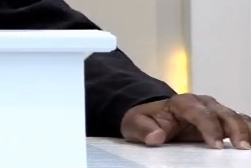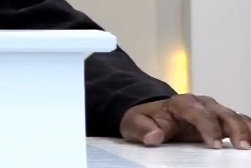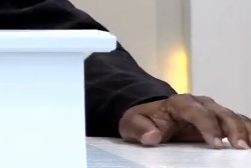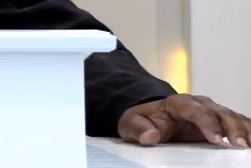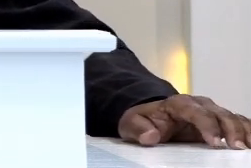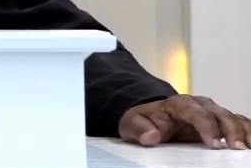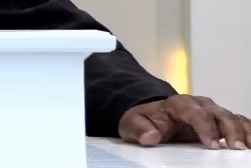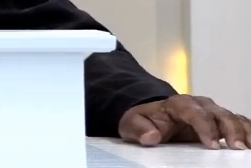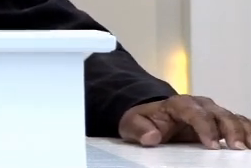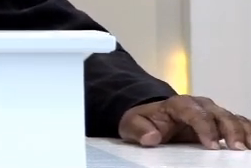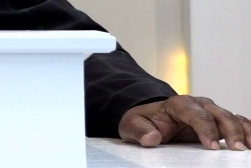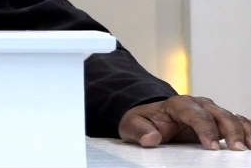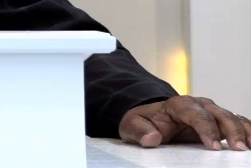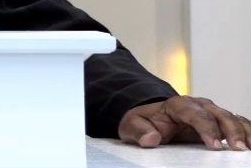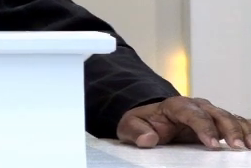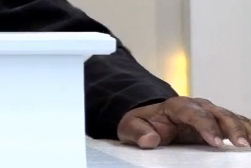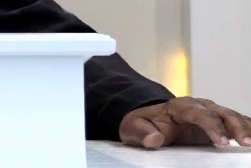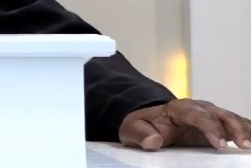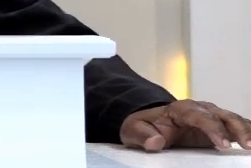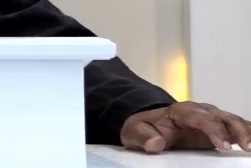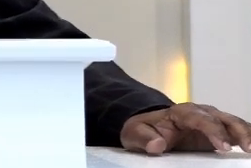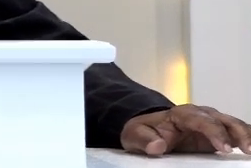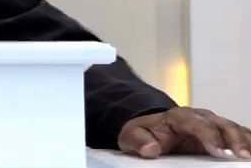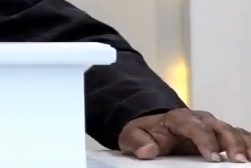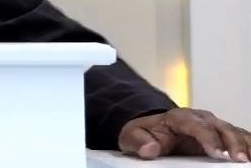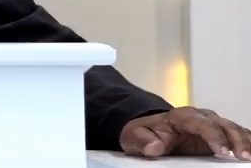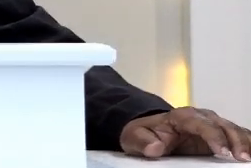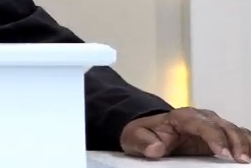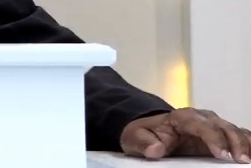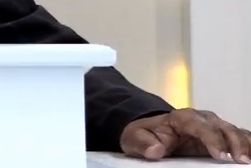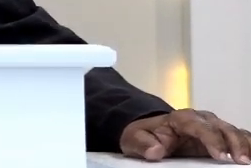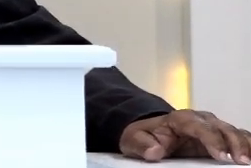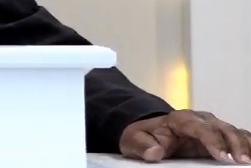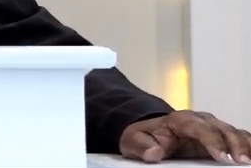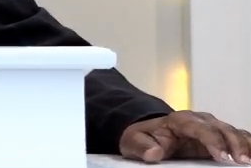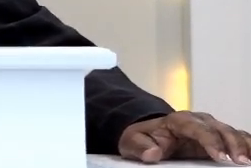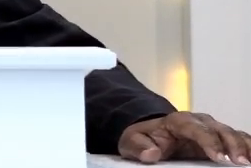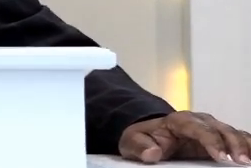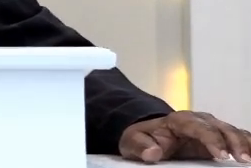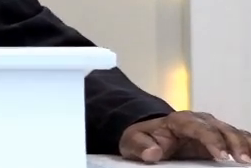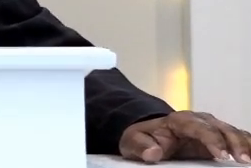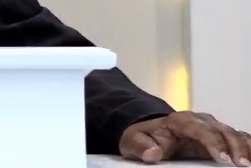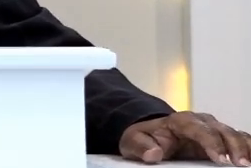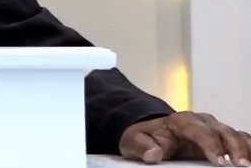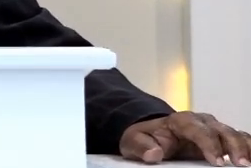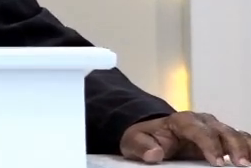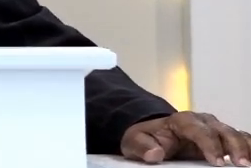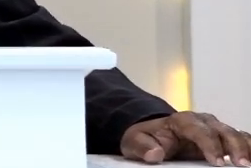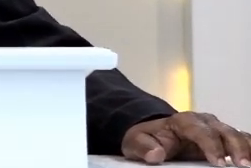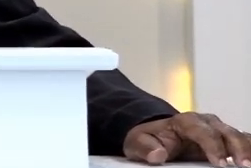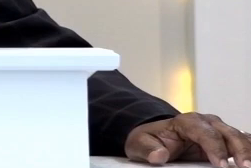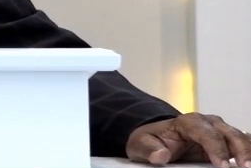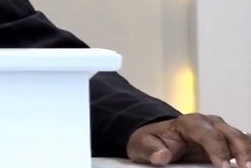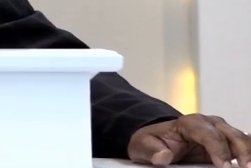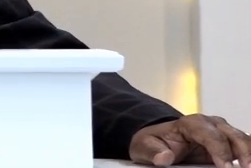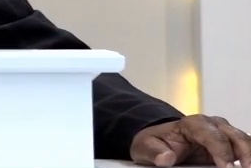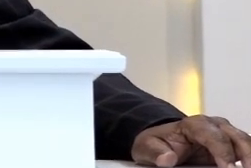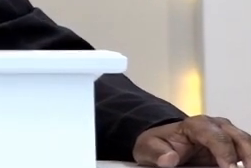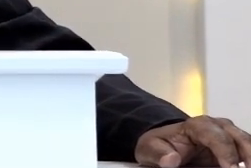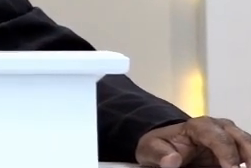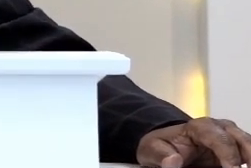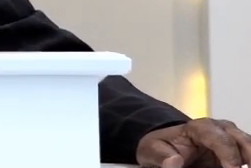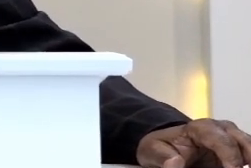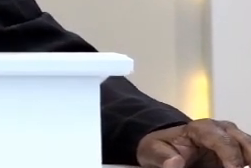you will bless us, God, through this service. Bless, Lord, those that are apart, Lord. We ask that you would get the glory in all that we